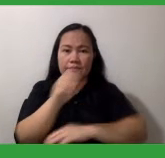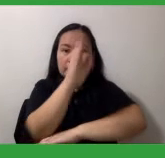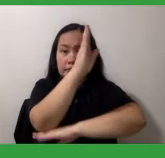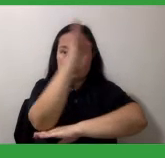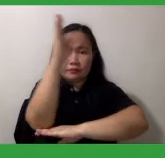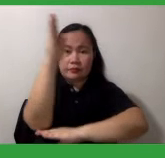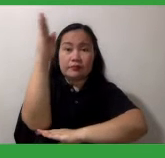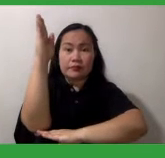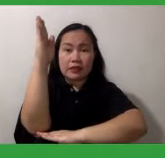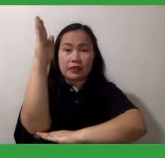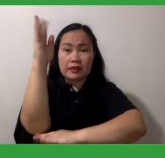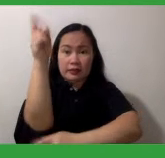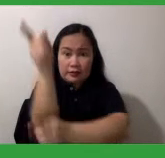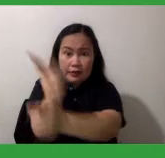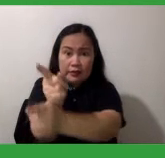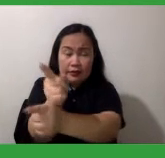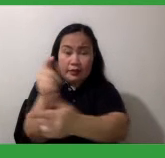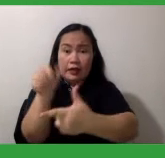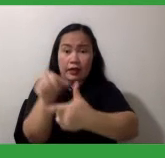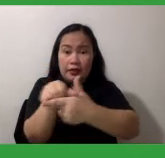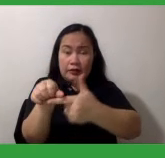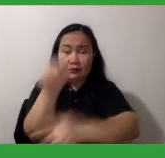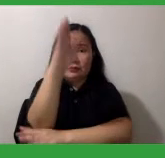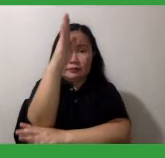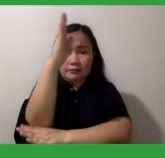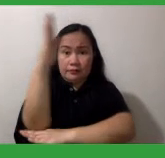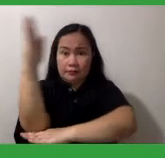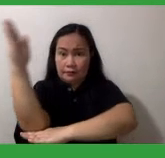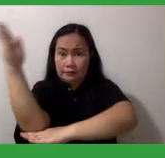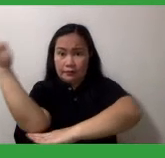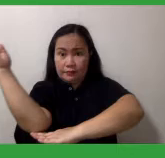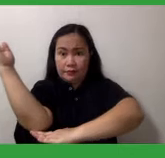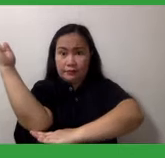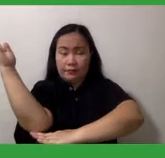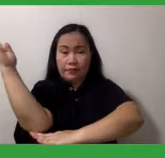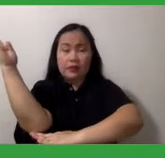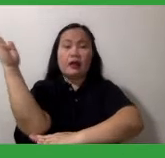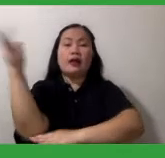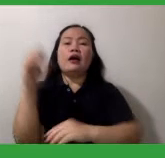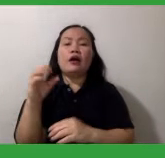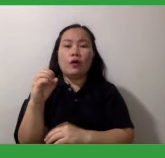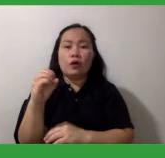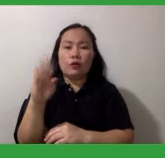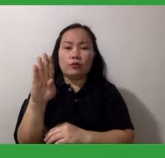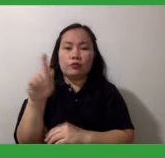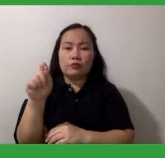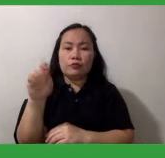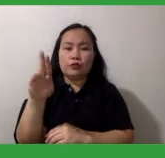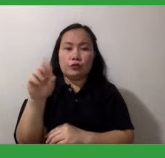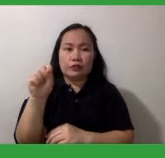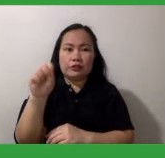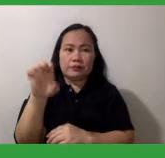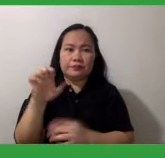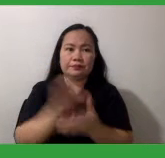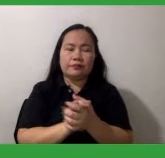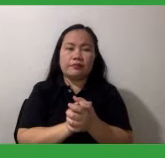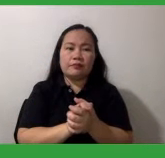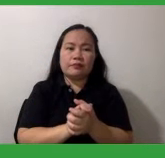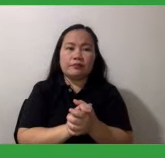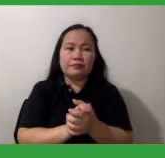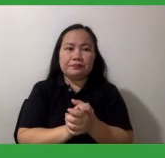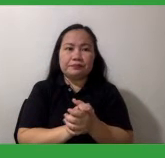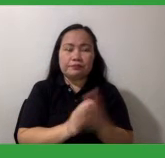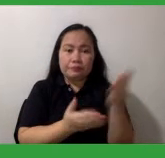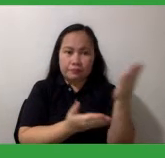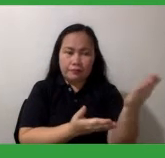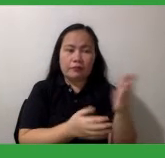So let's have the examples. Using the figure above, determine the measure and kind of angles of the following. Number